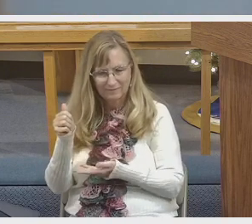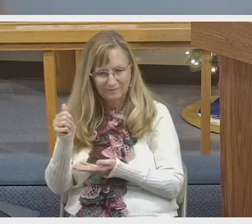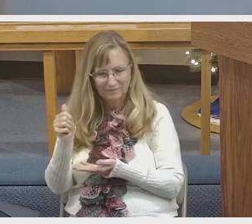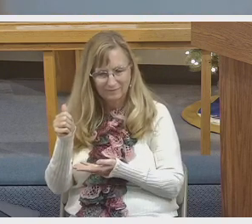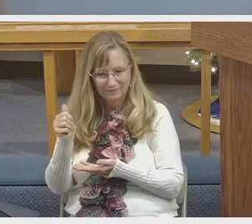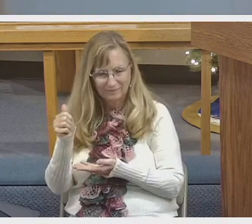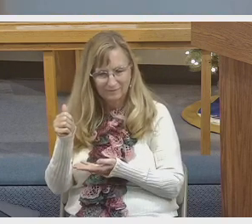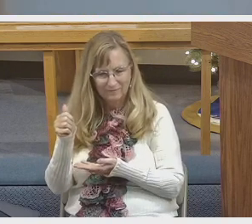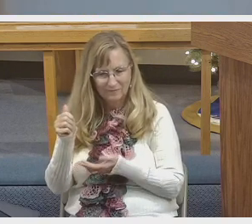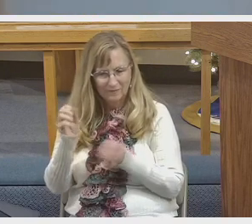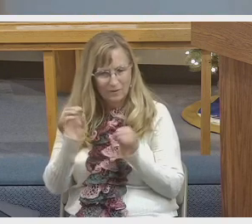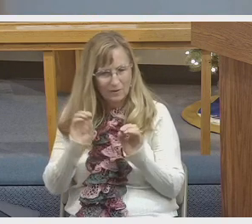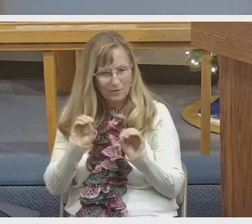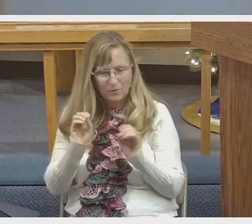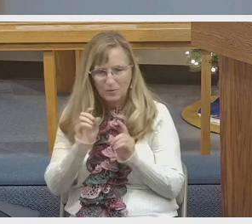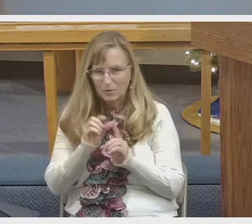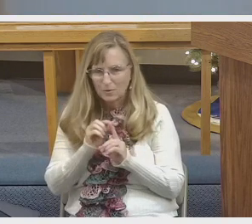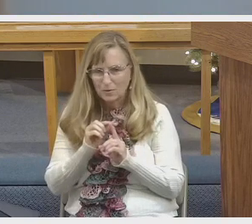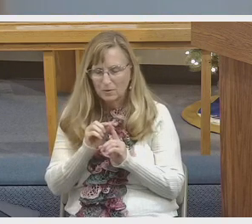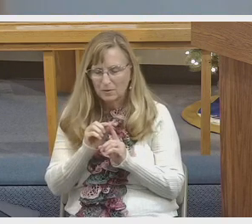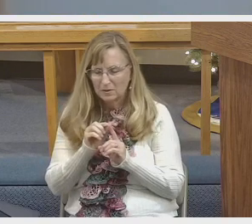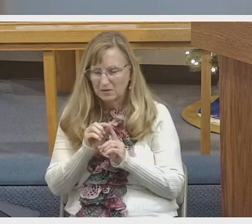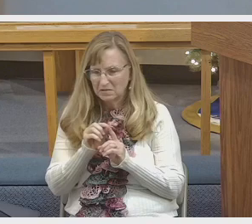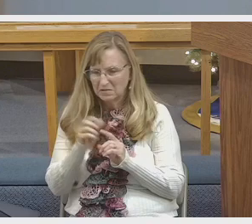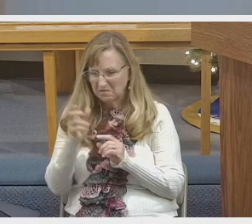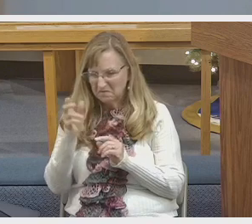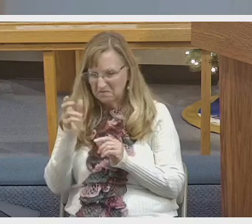No words of bitterness.